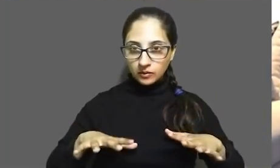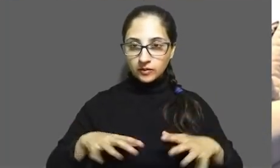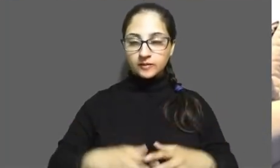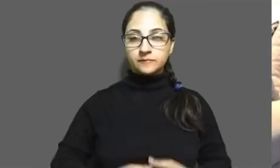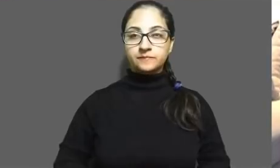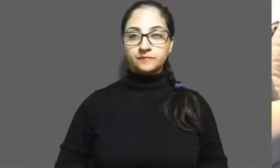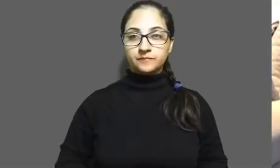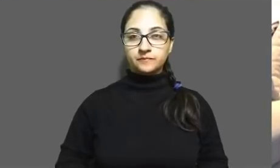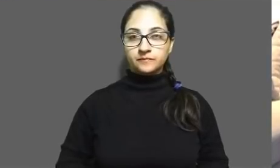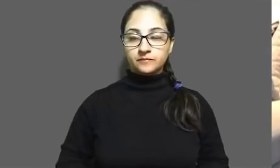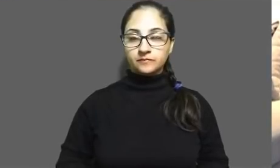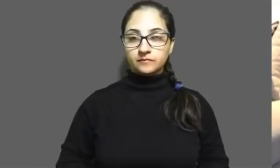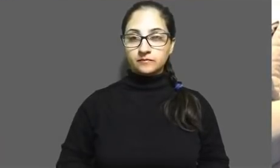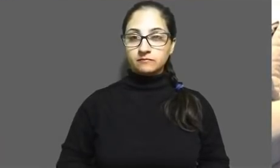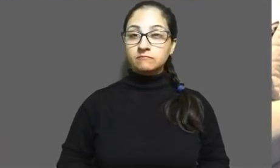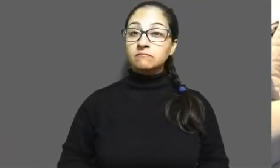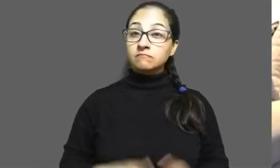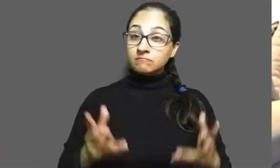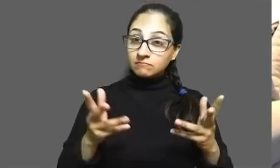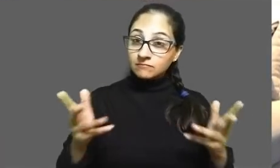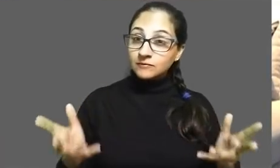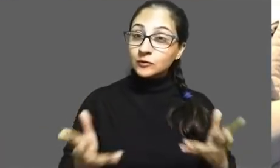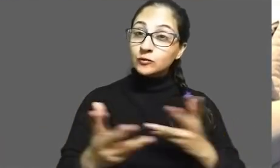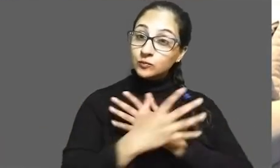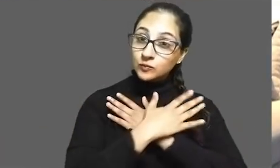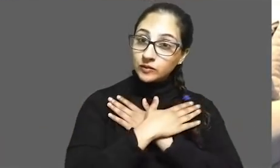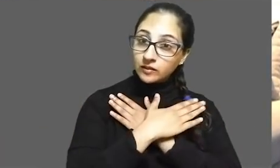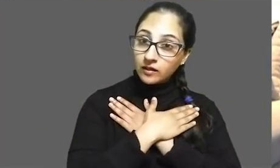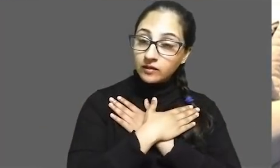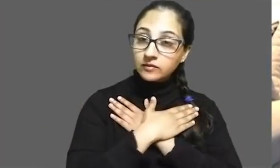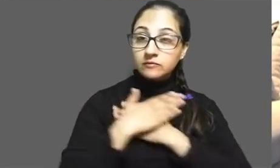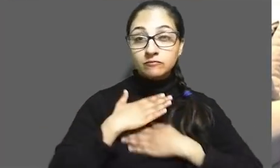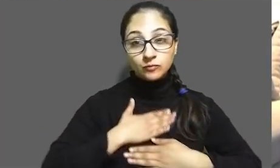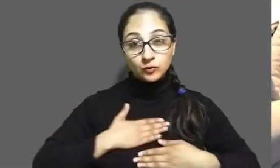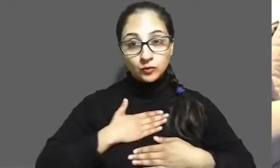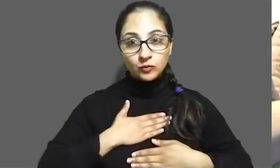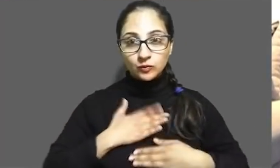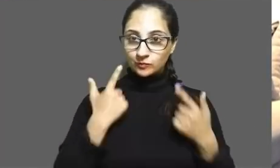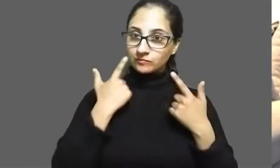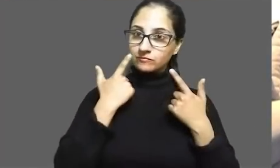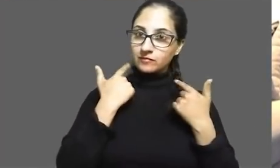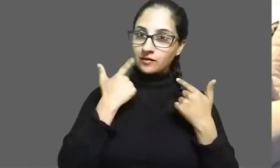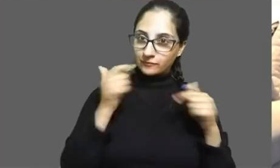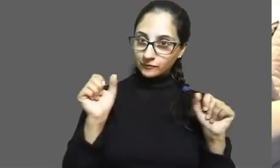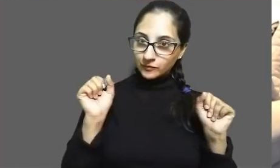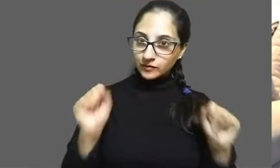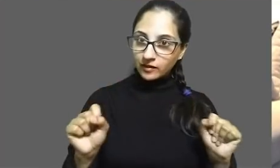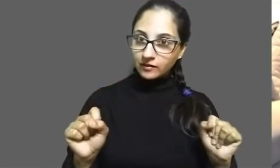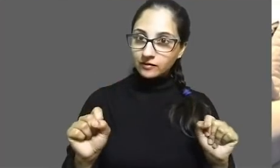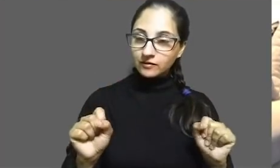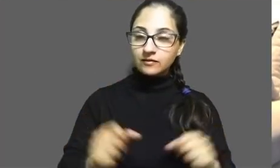stress, to provide some relief to the mind from the overwhelming emotions.